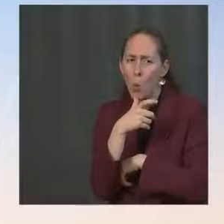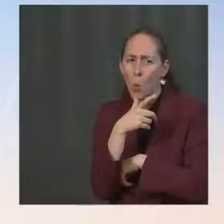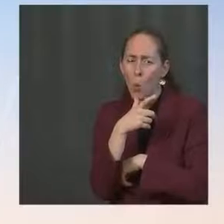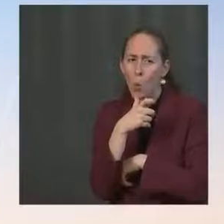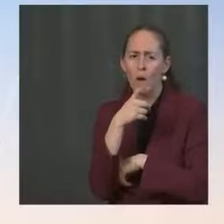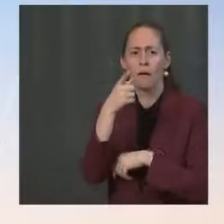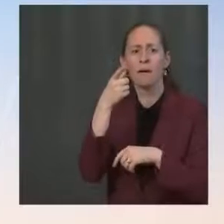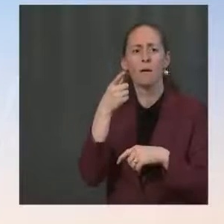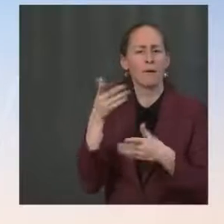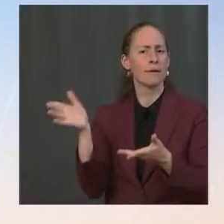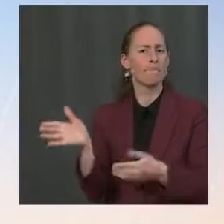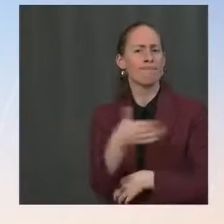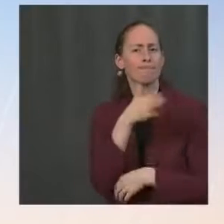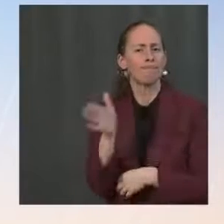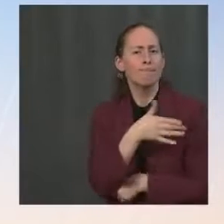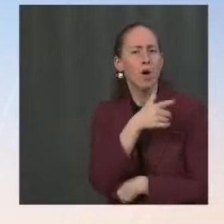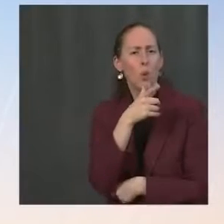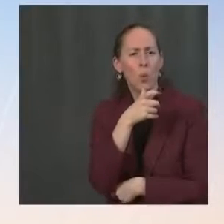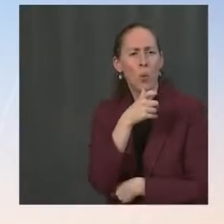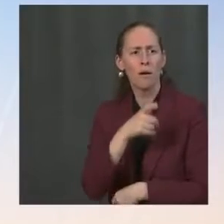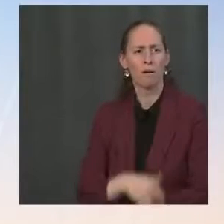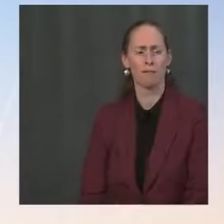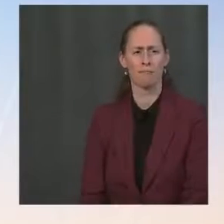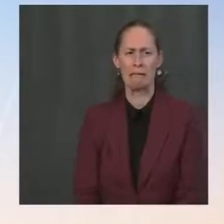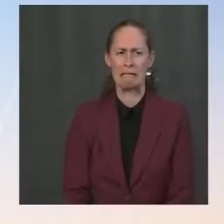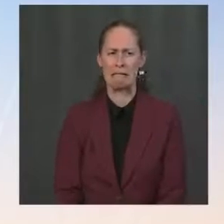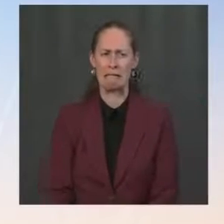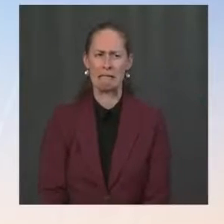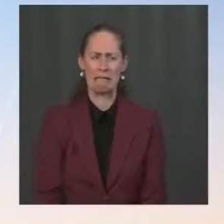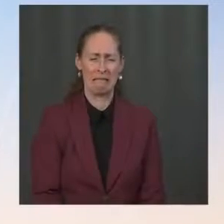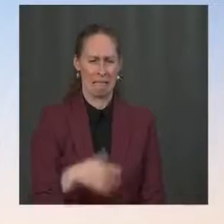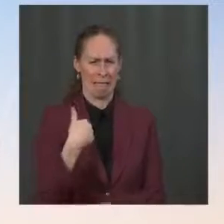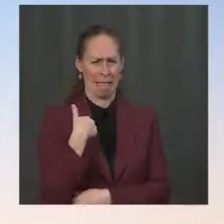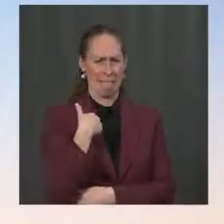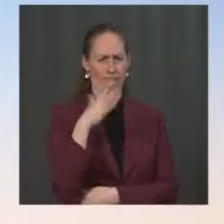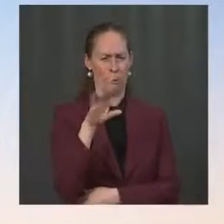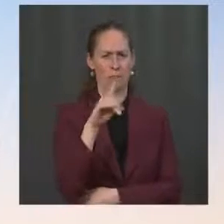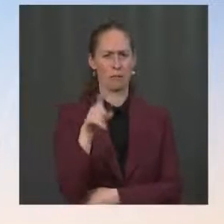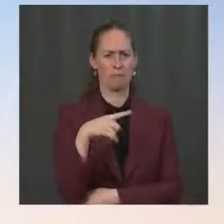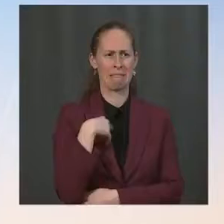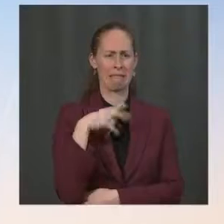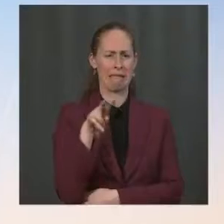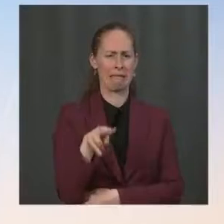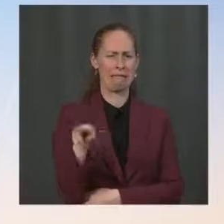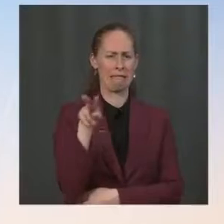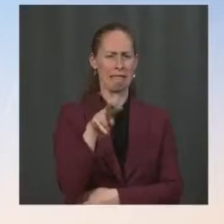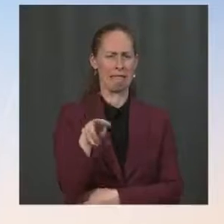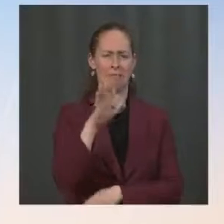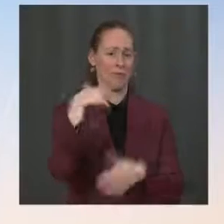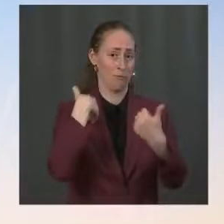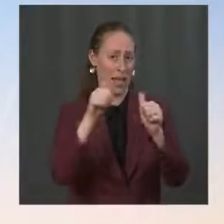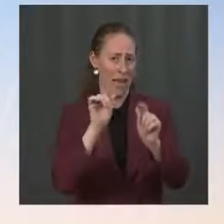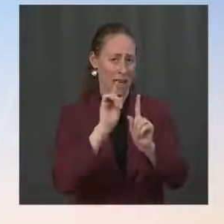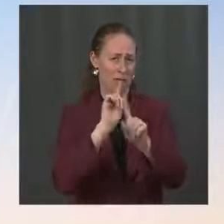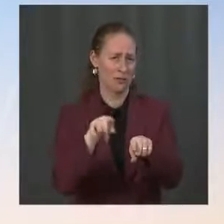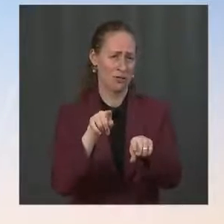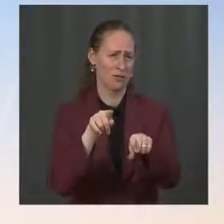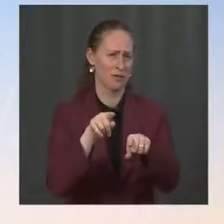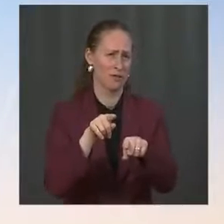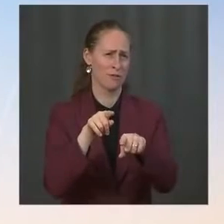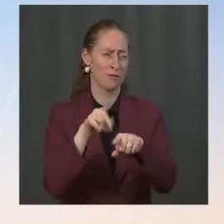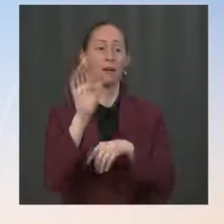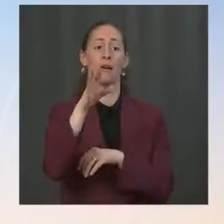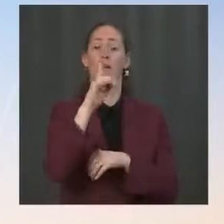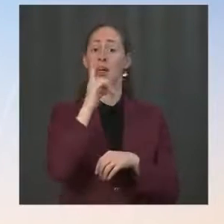point? I'm not sure that I totally understand your question, but let me do my best. American citizens, which I